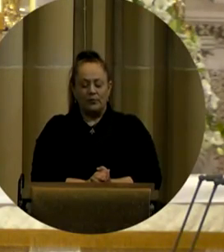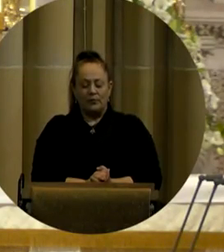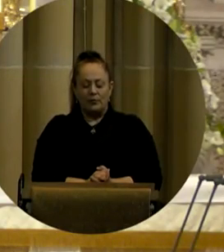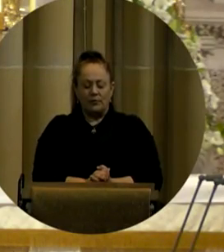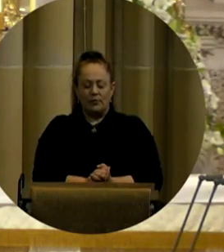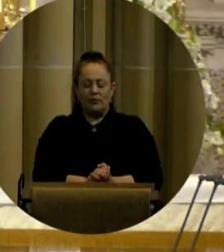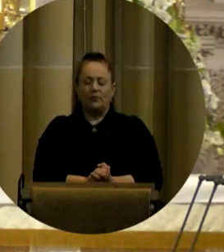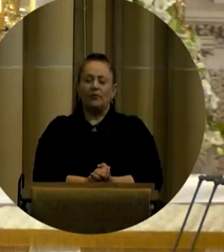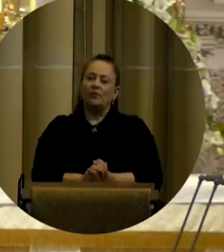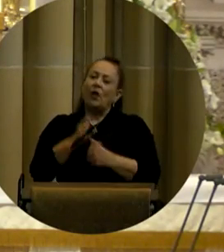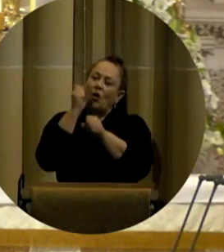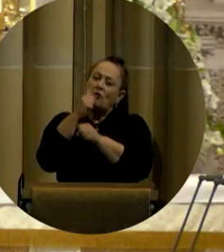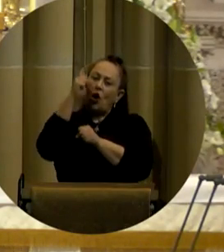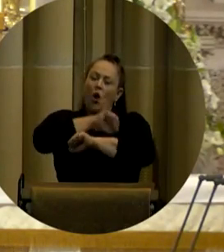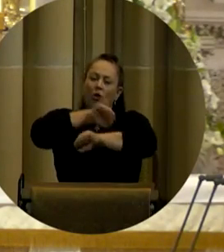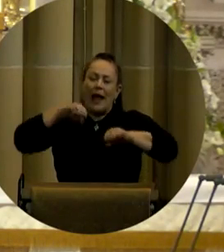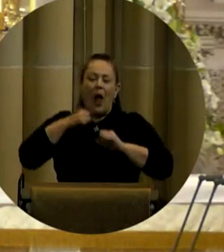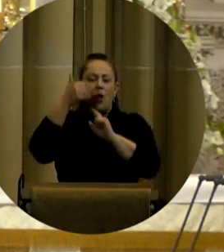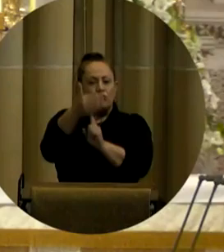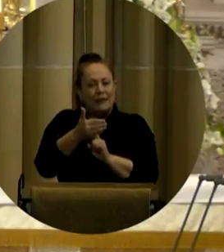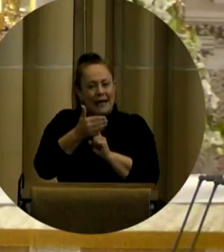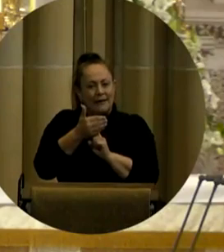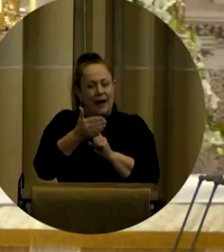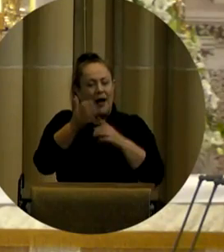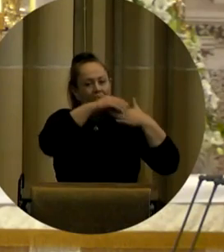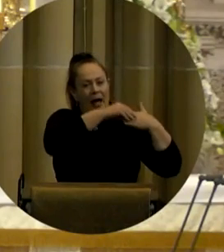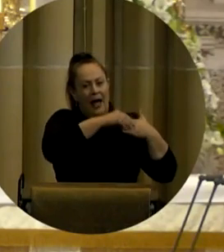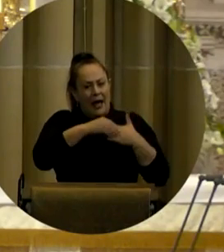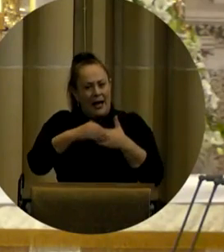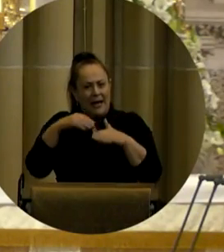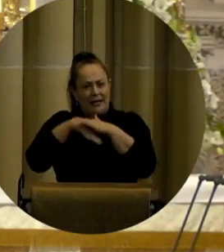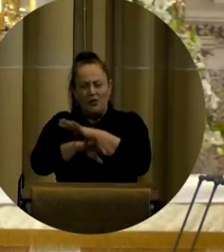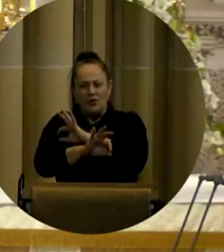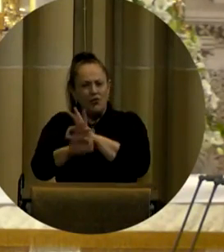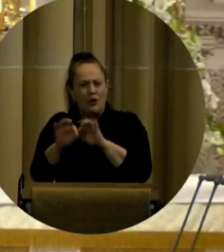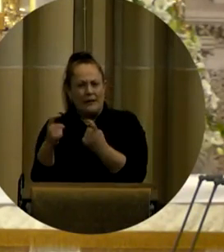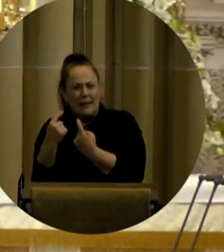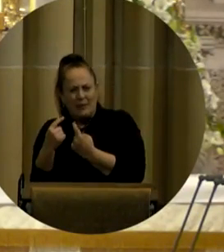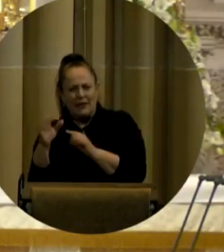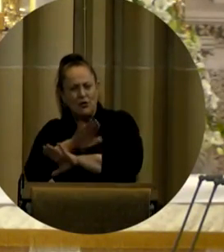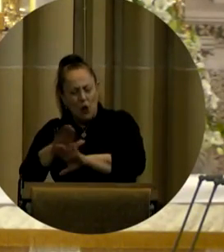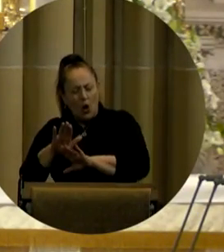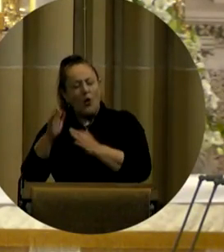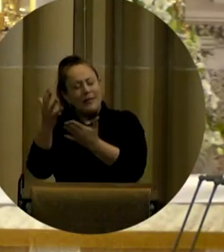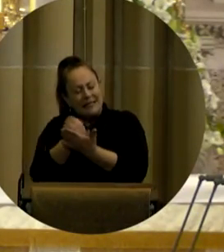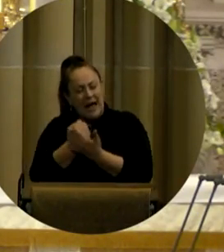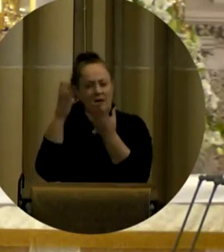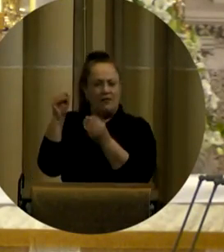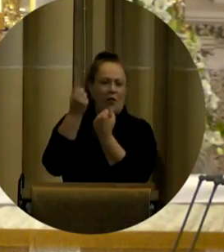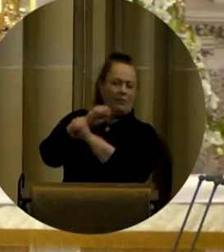God, our protector, lead us not into temptation, but deliver us from